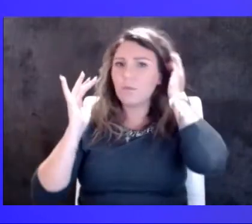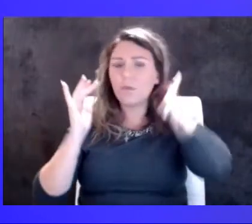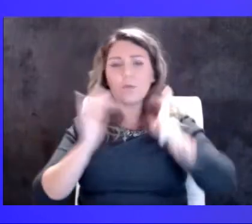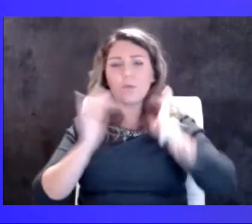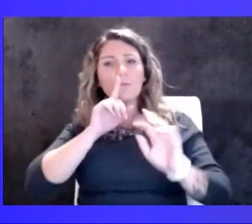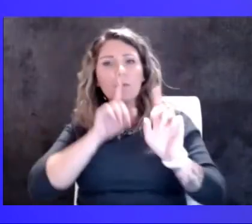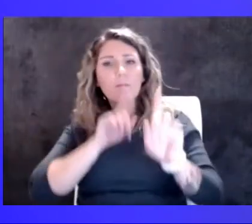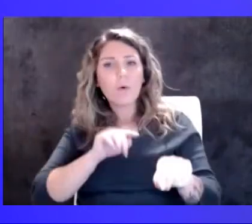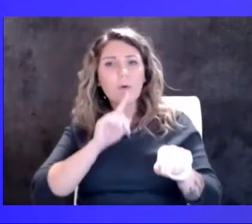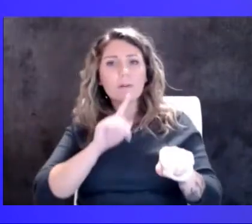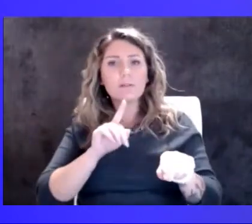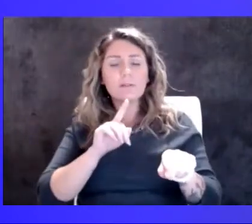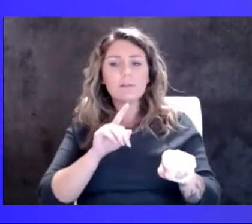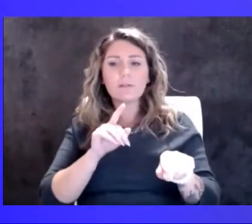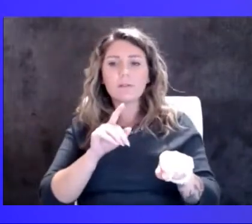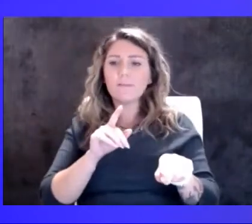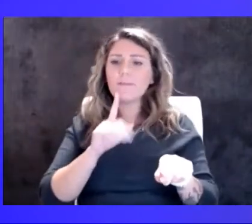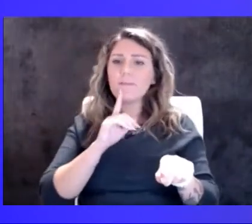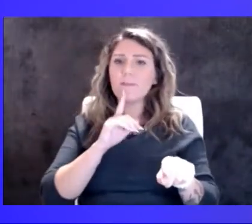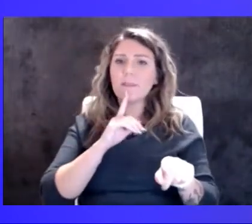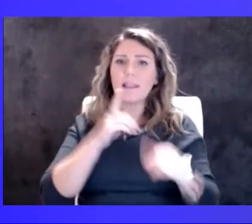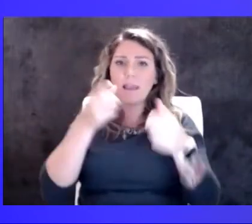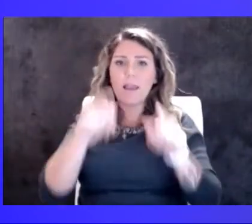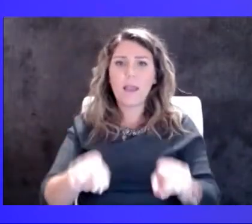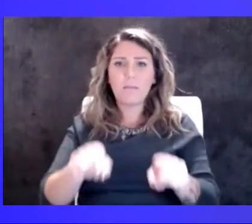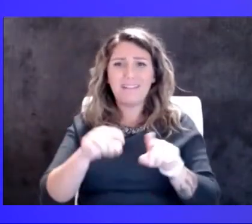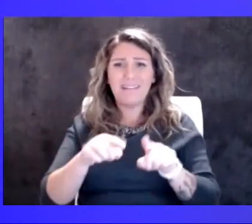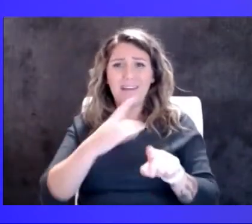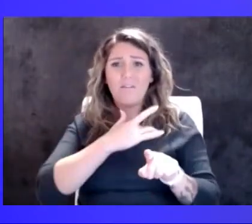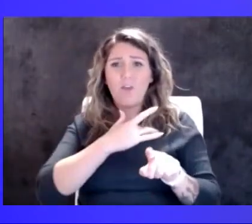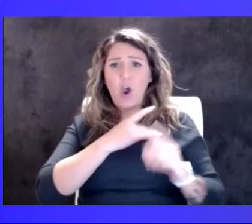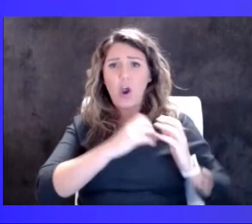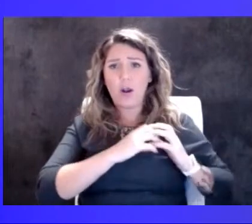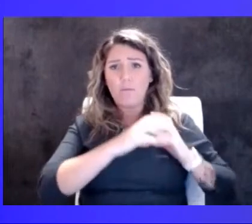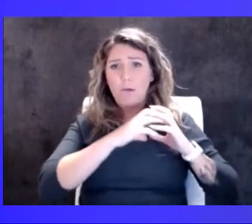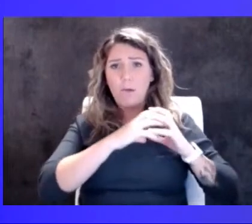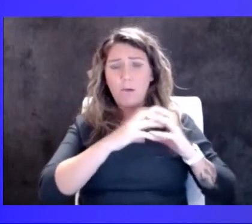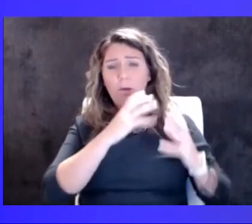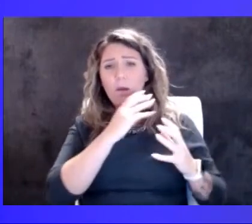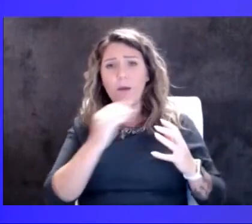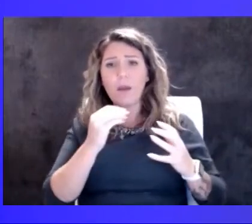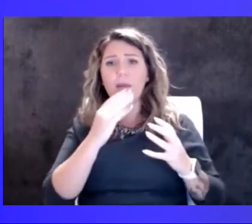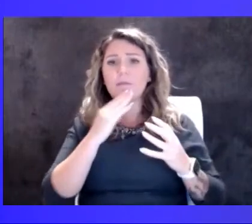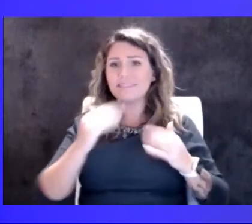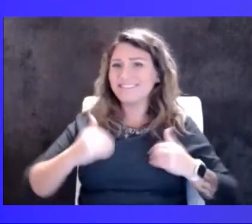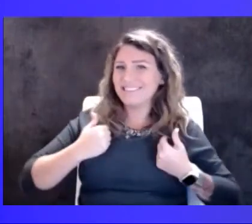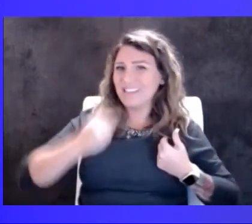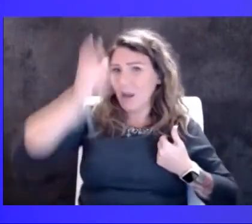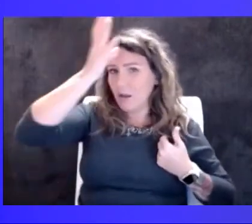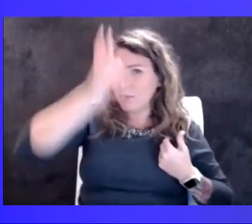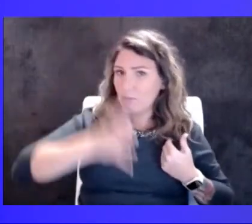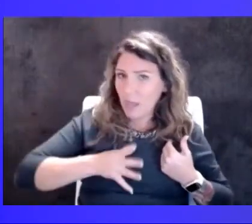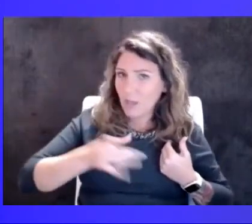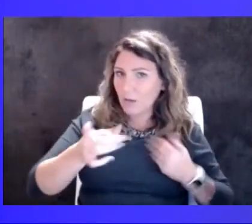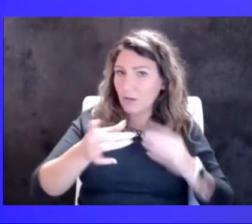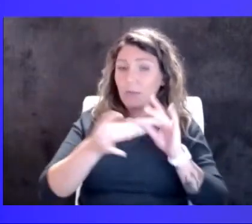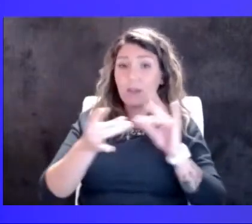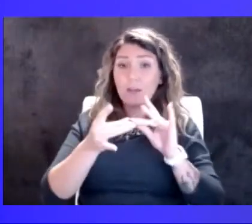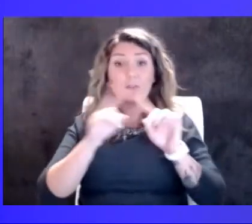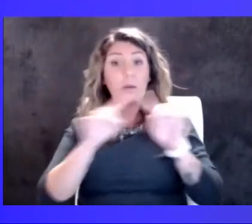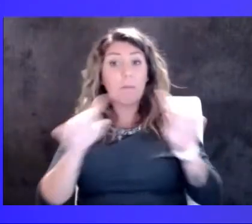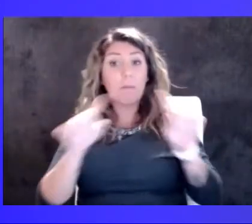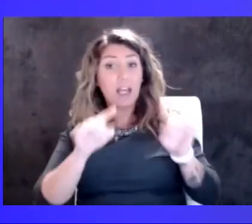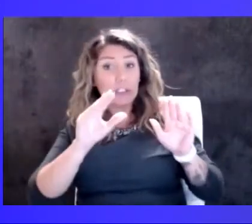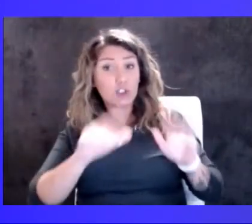of occurrences of myocarditis, like you mentioned, in younger men. But in the pediatric data, we're